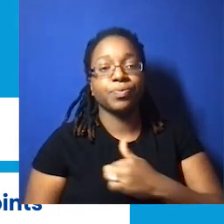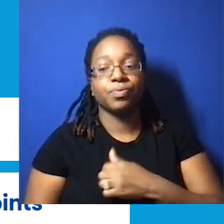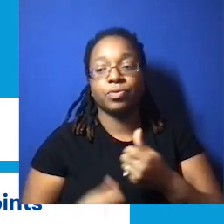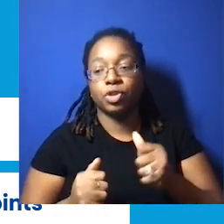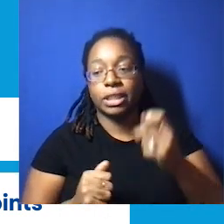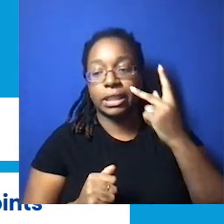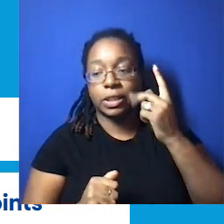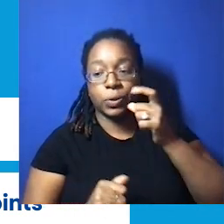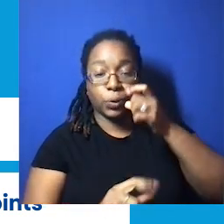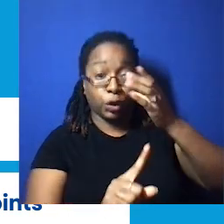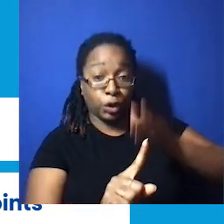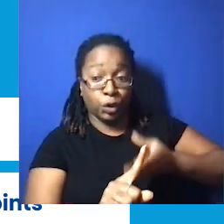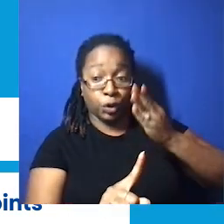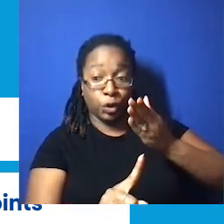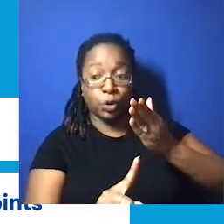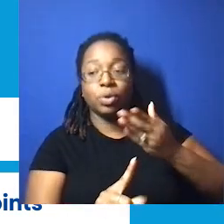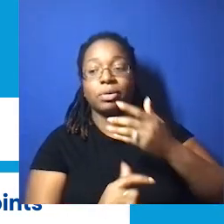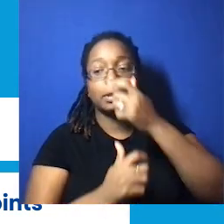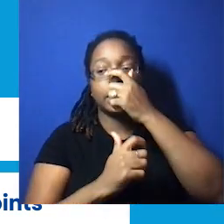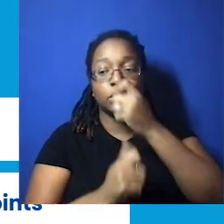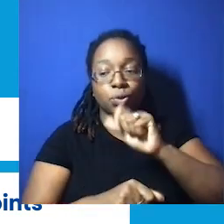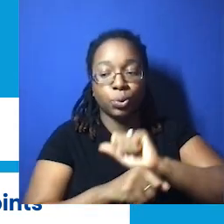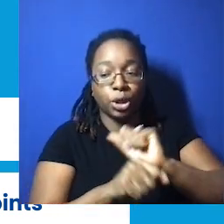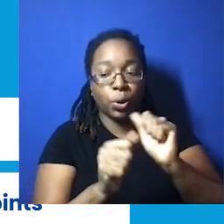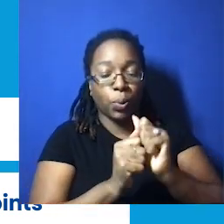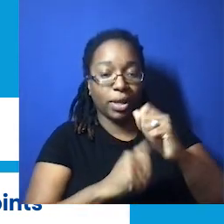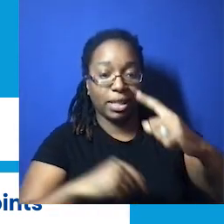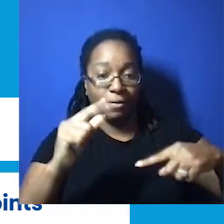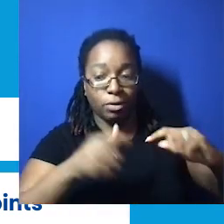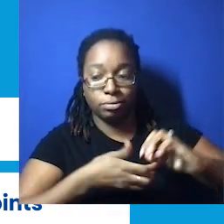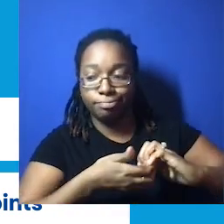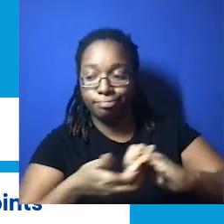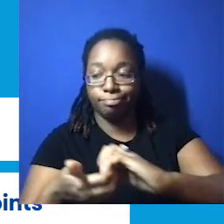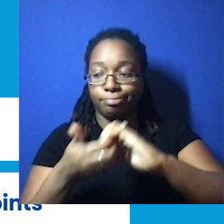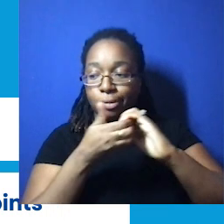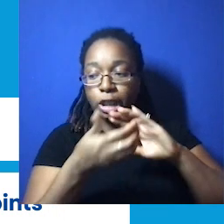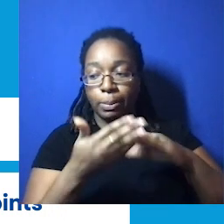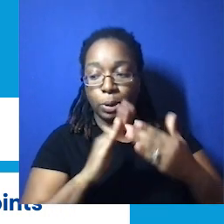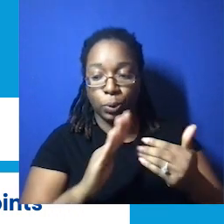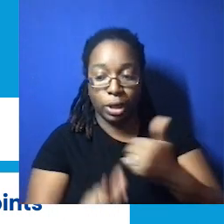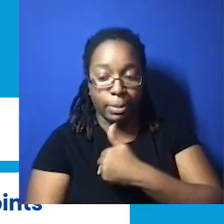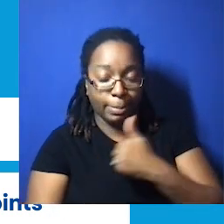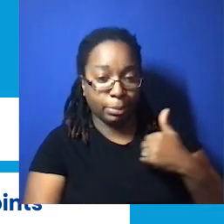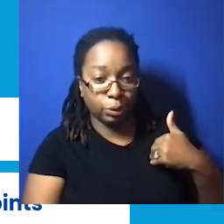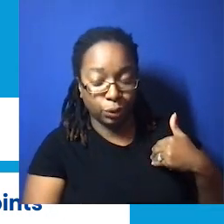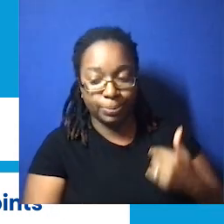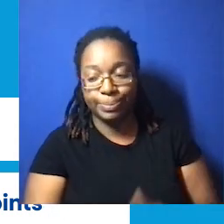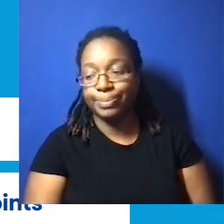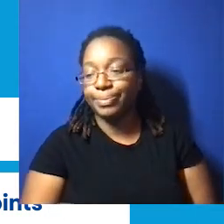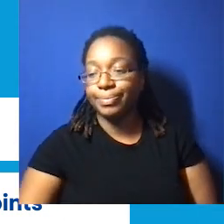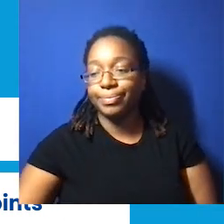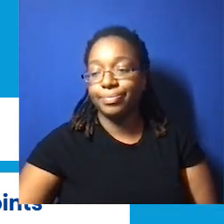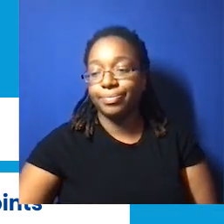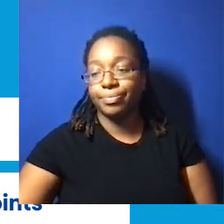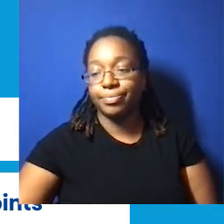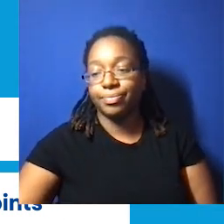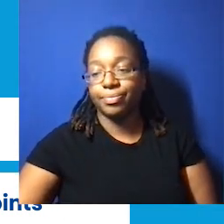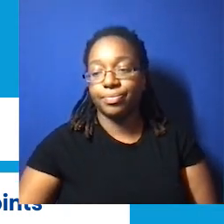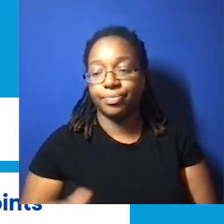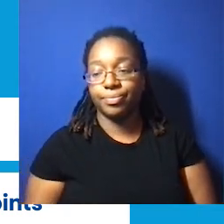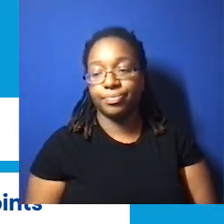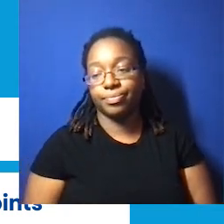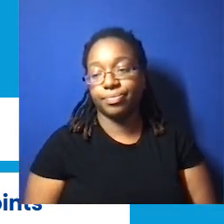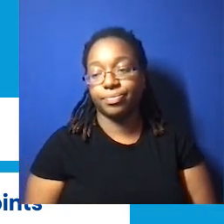as the student have shown interest in working with a diverse collaborators and community members, that